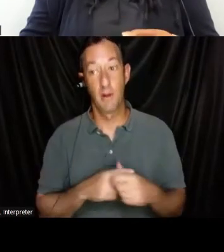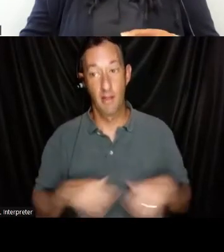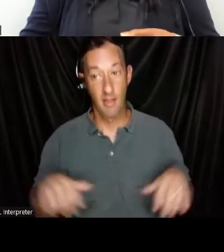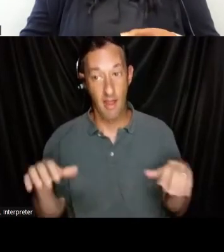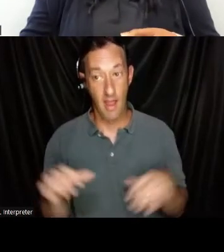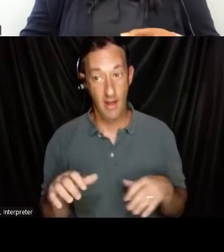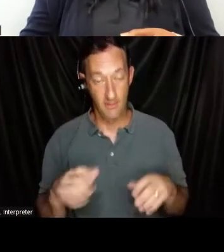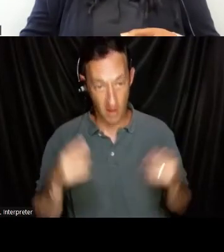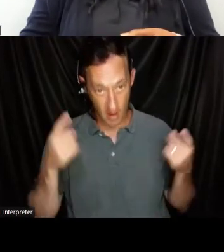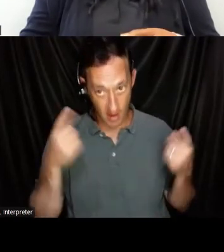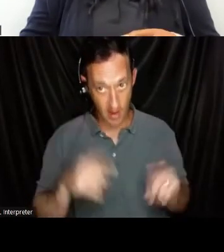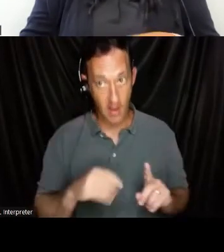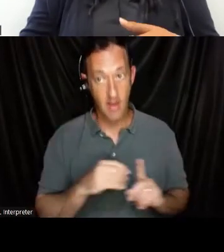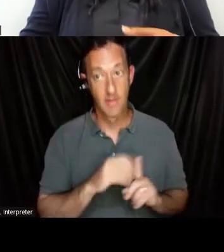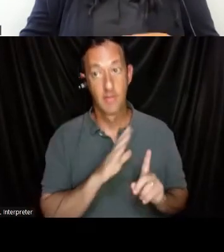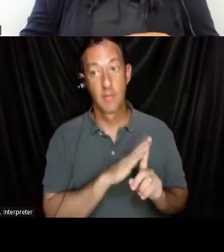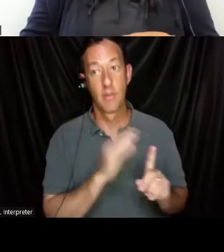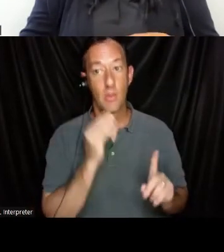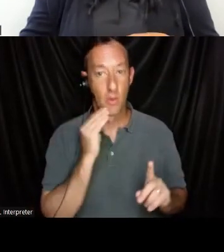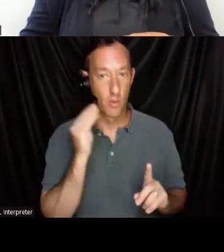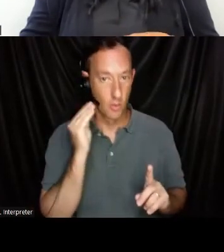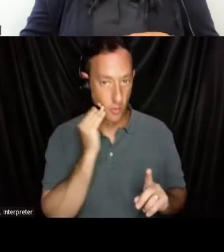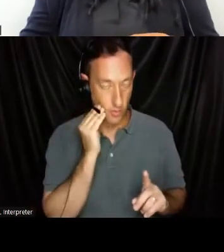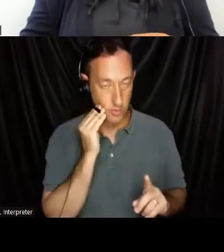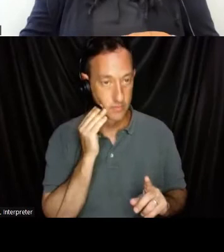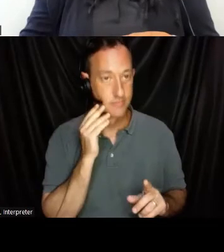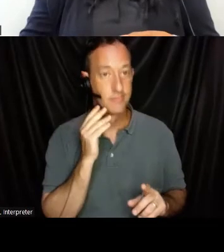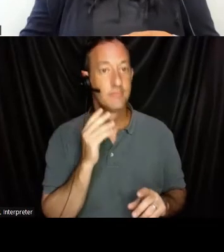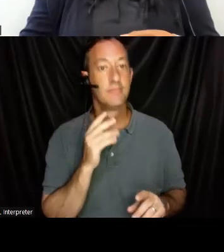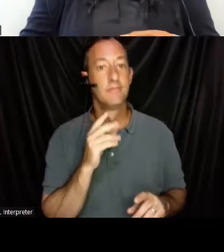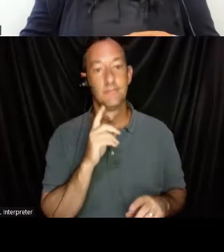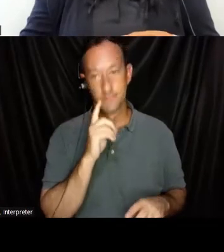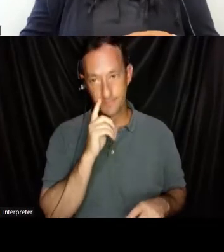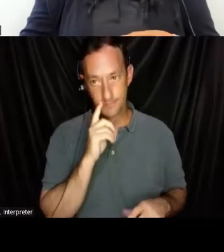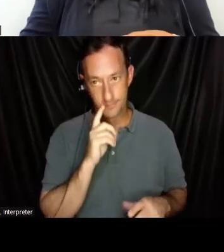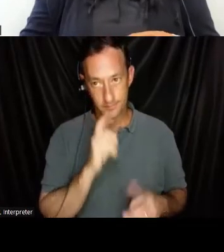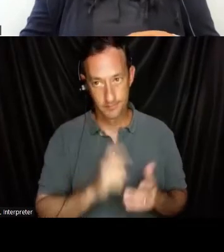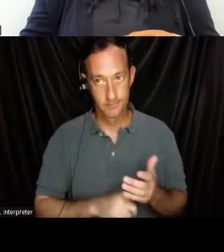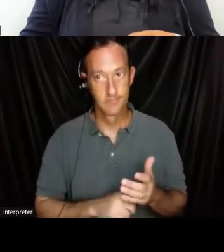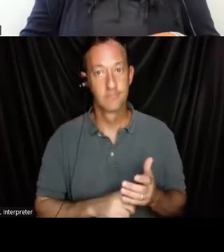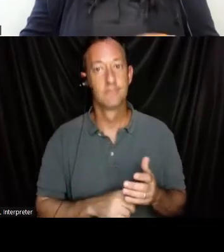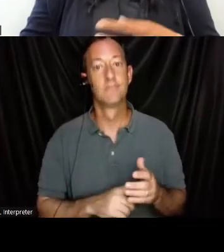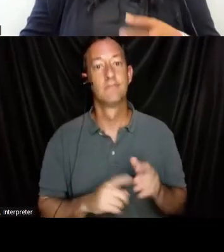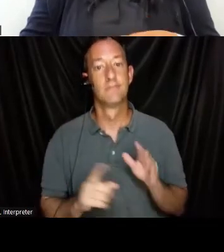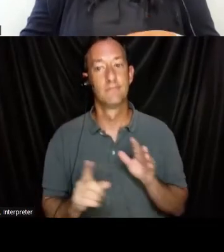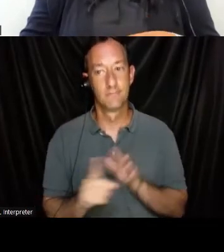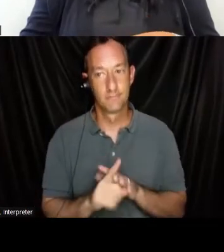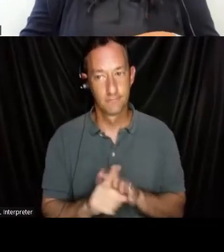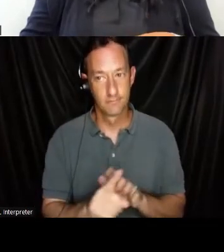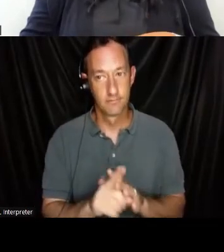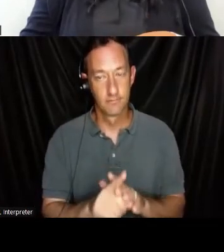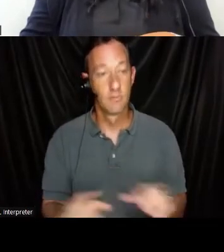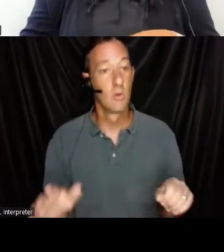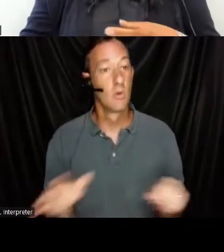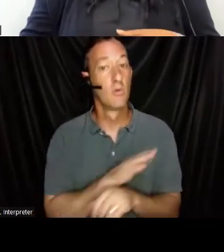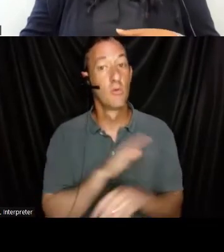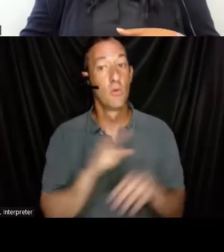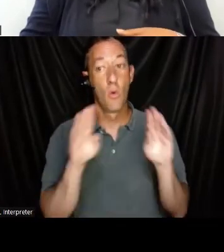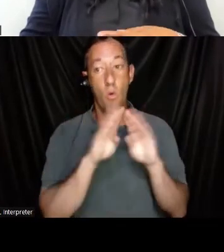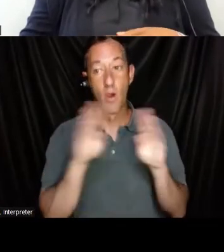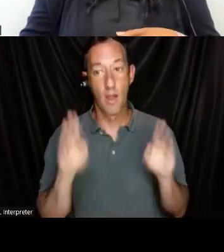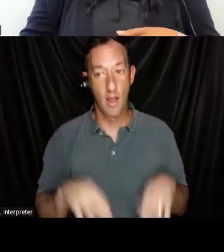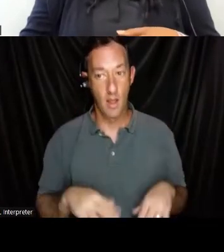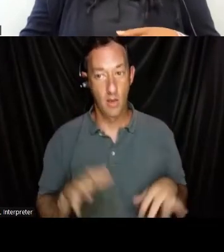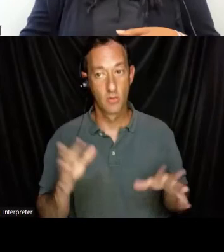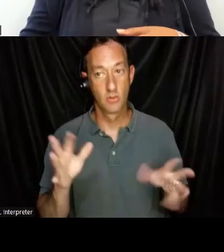home. And we continue to see instances where the entire household is being